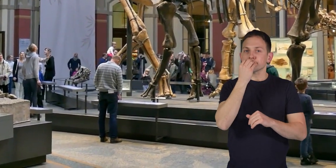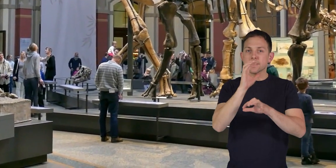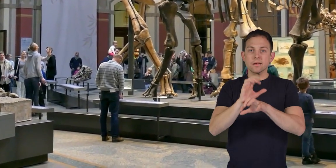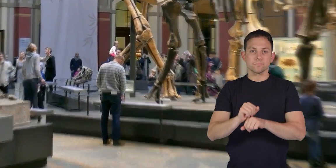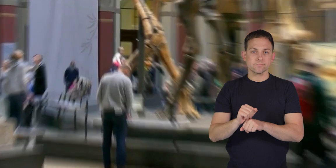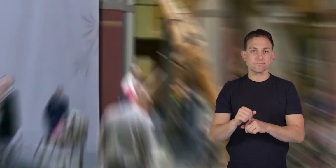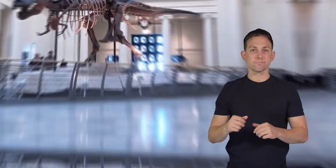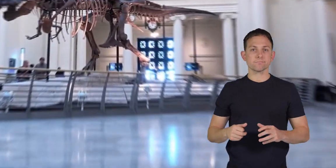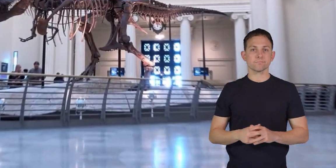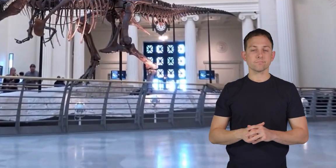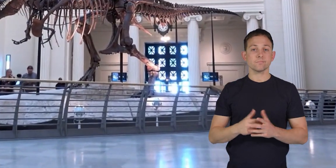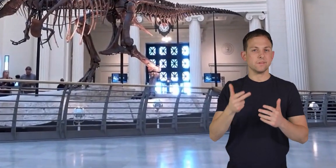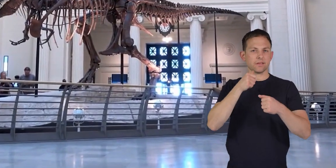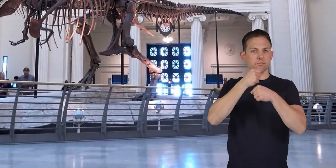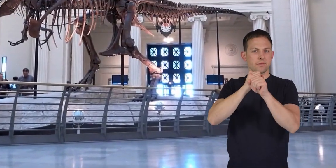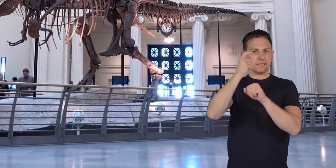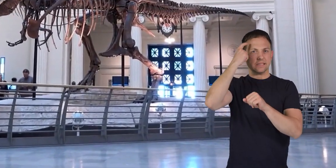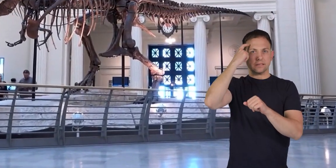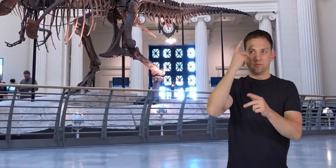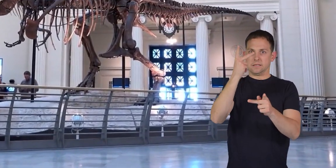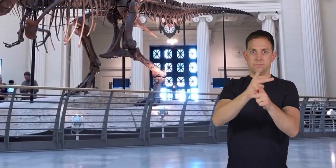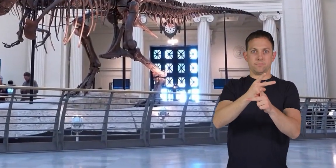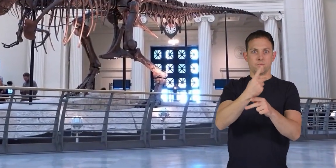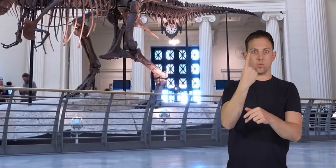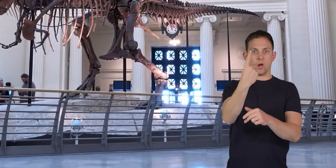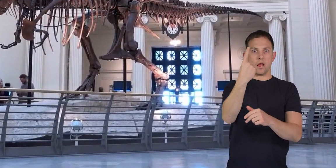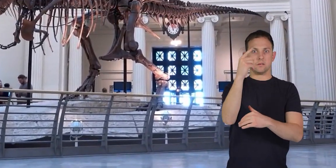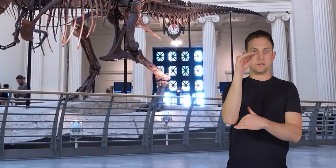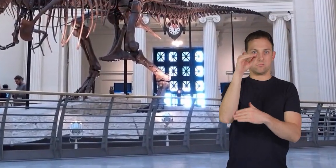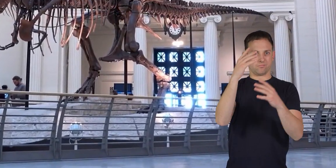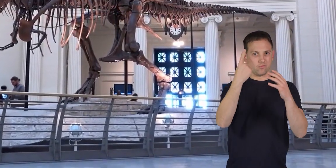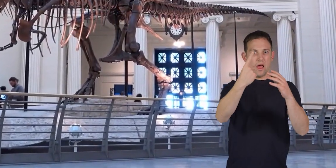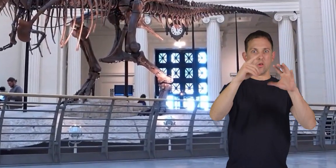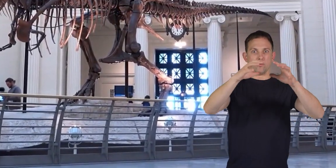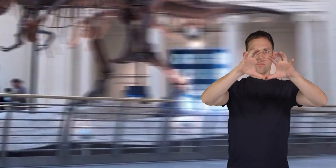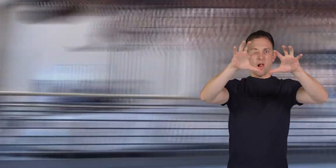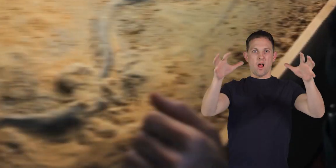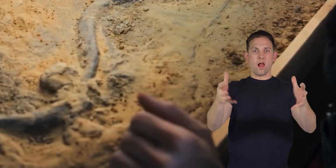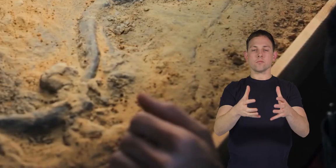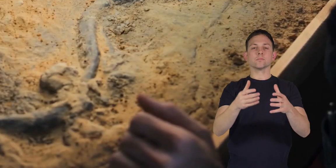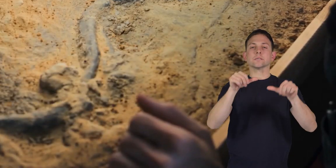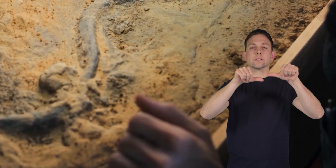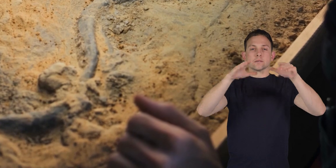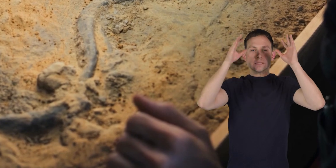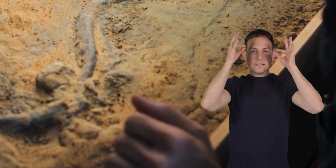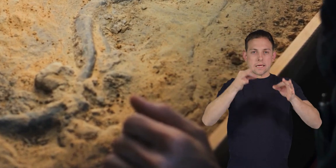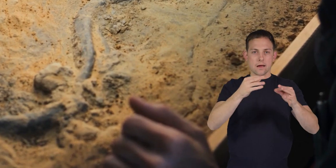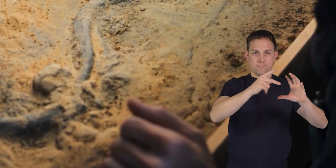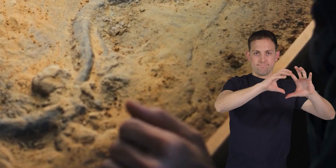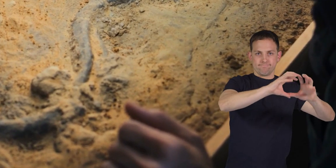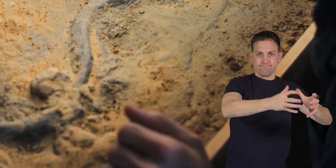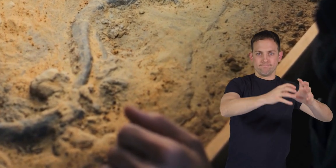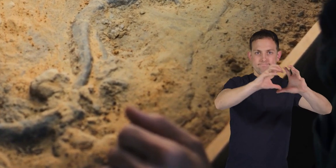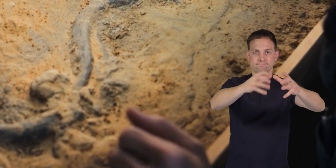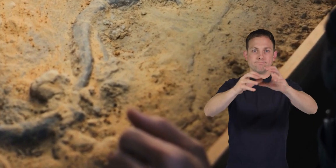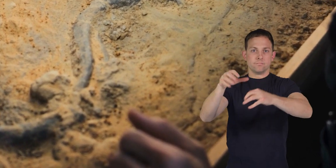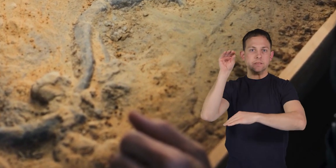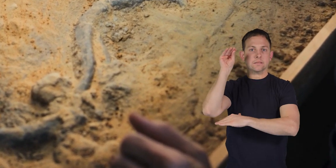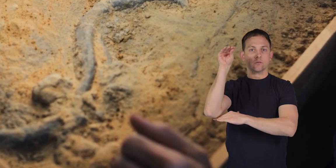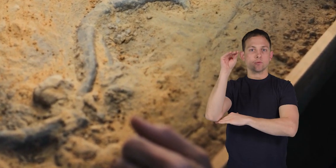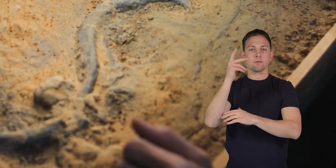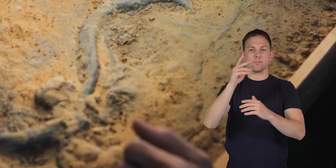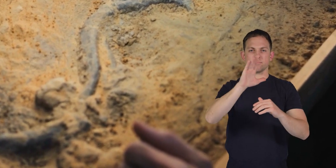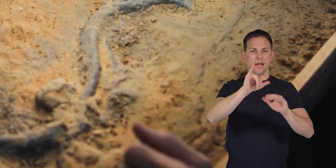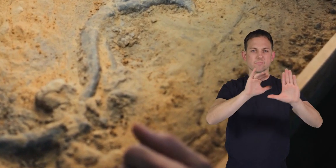and diets. It didn't make sense to keep all those dinos in one group. So scientists decided to categorize